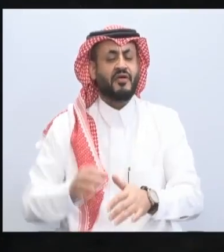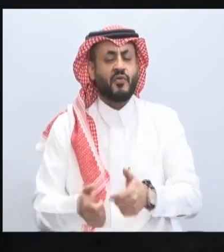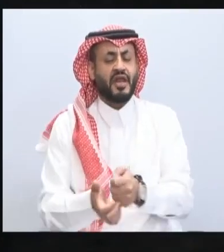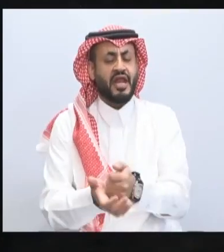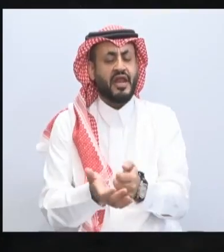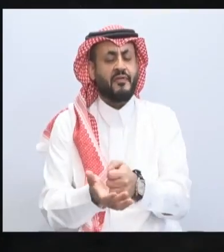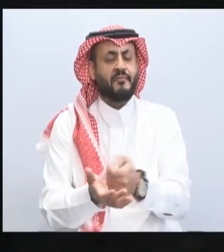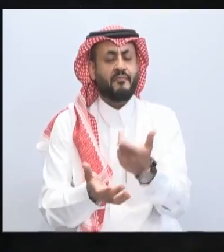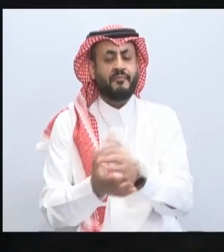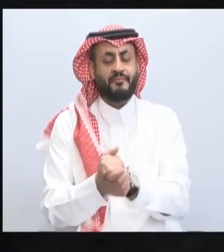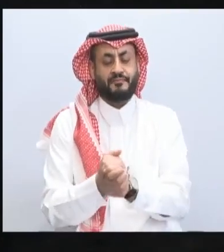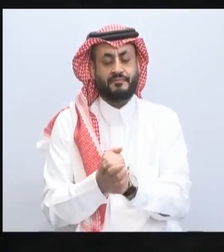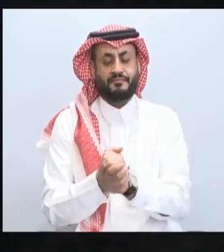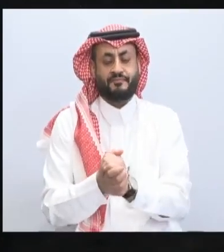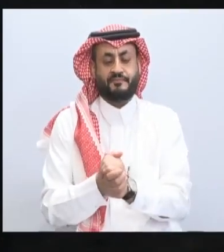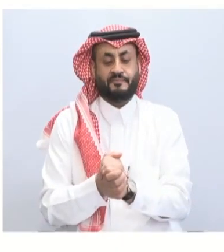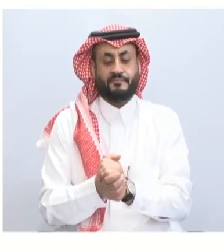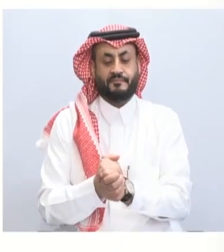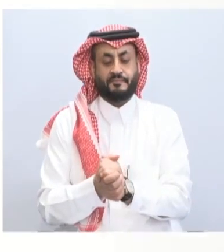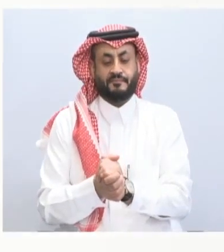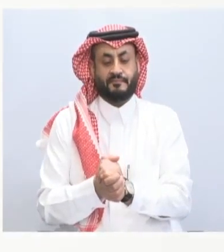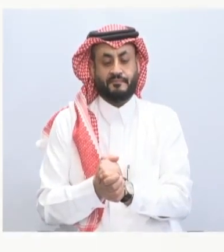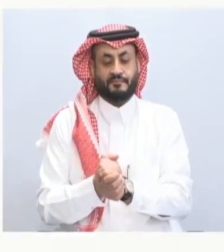prefer to text.